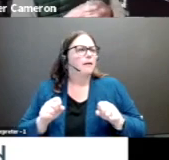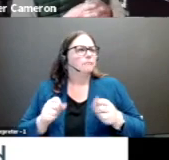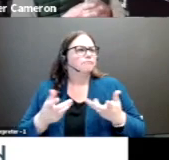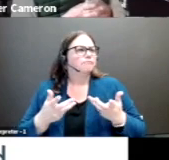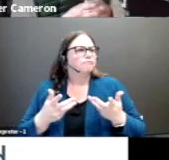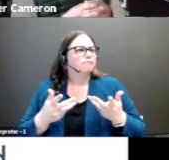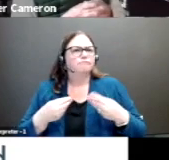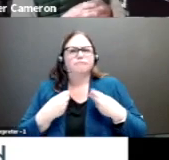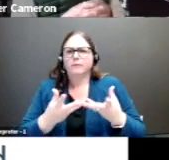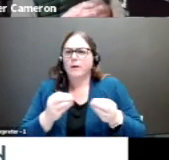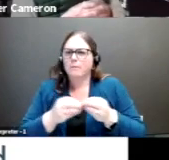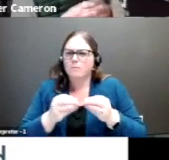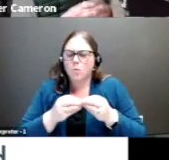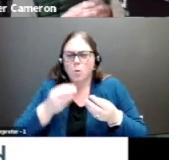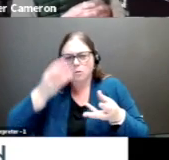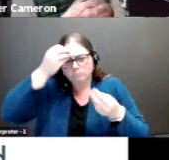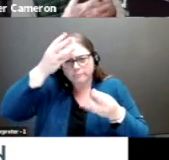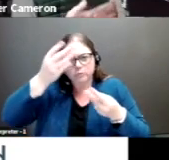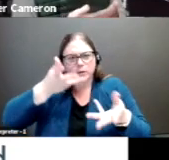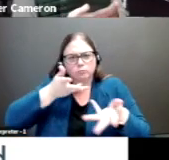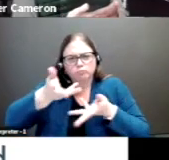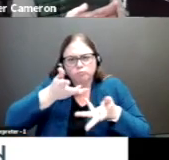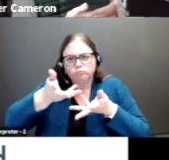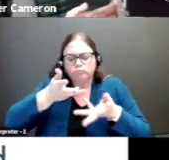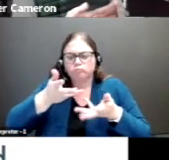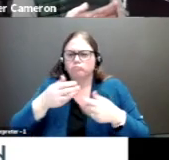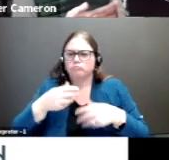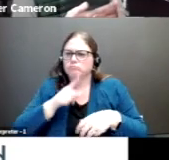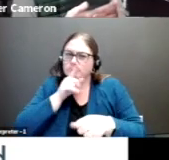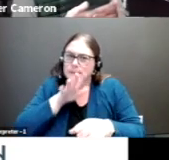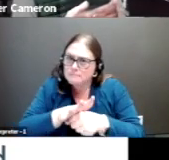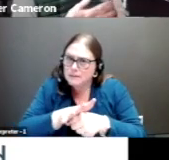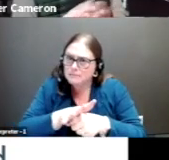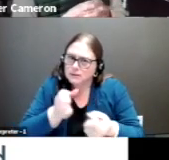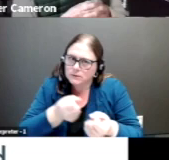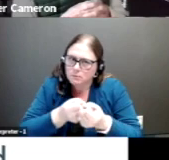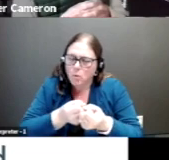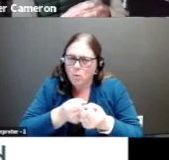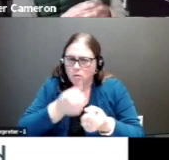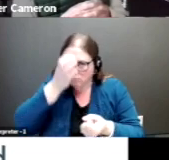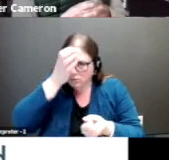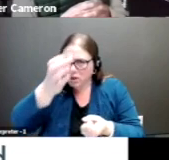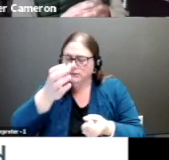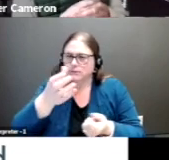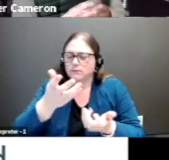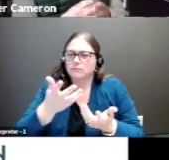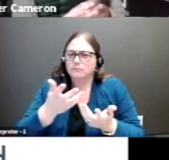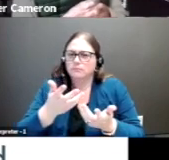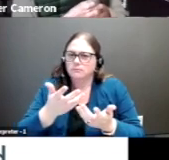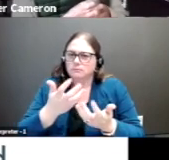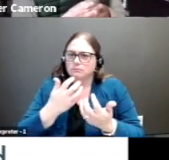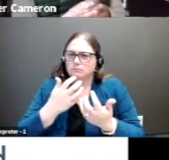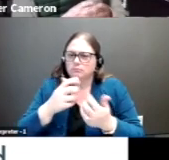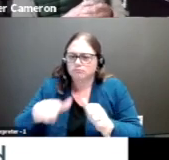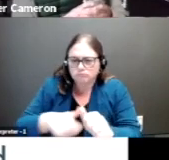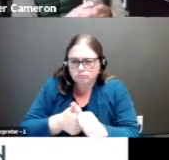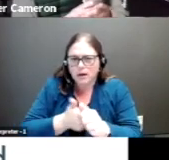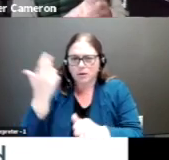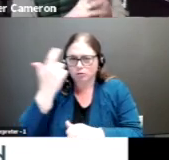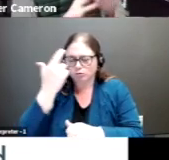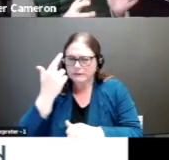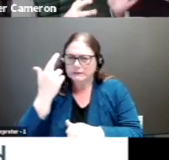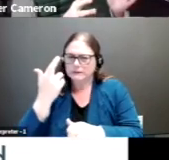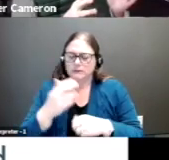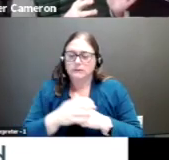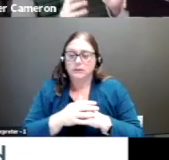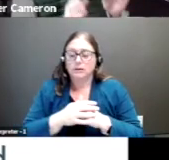commitment to it, and it is based on the triple bottom line. So I think it's the way of the future. I don't